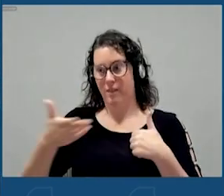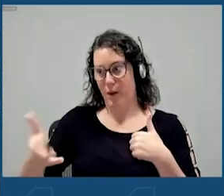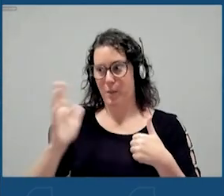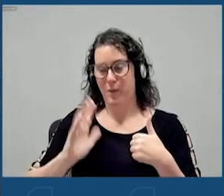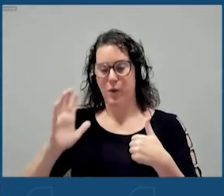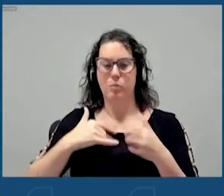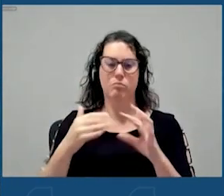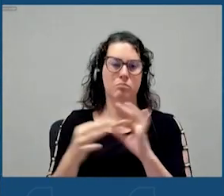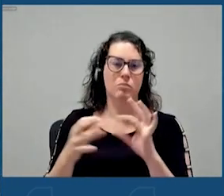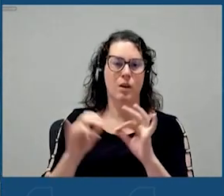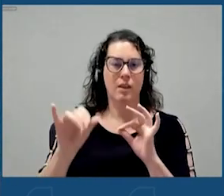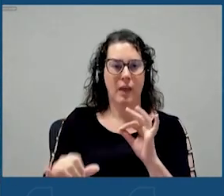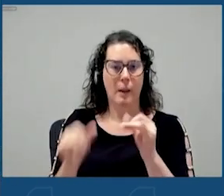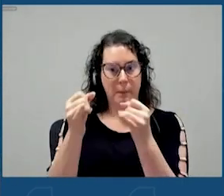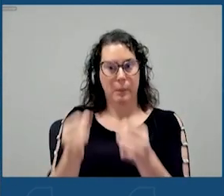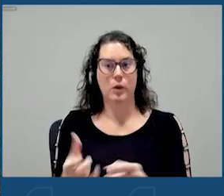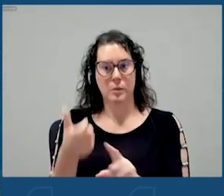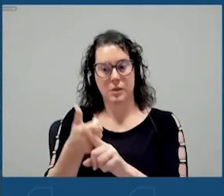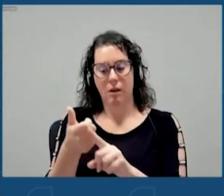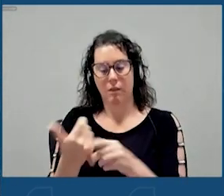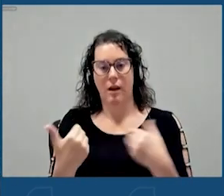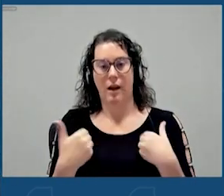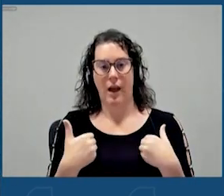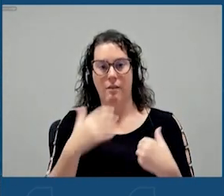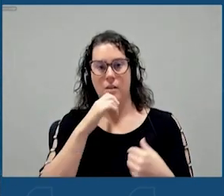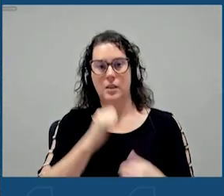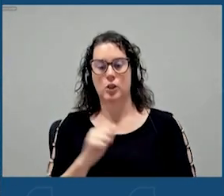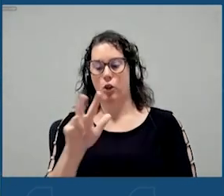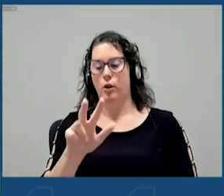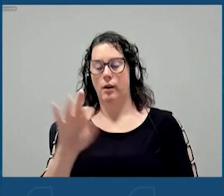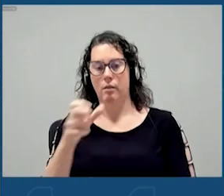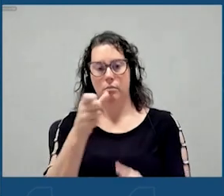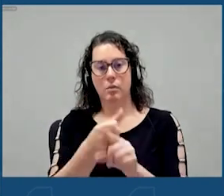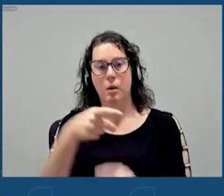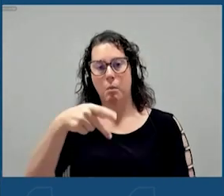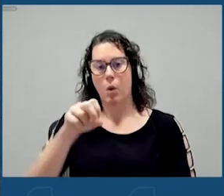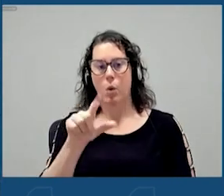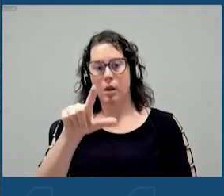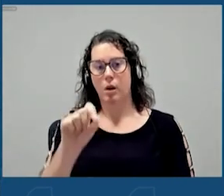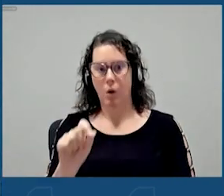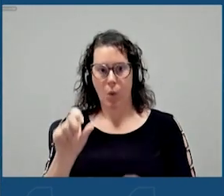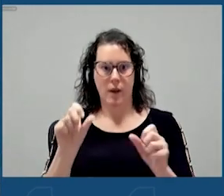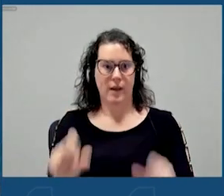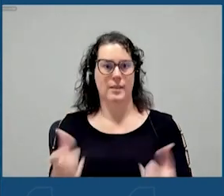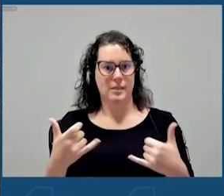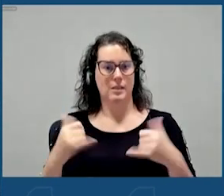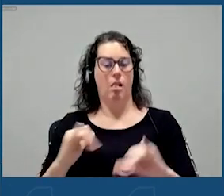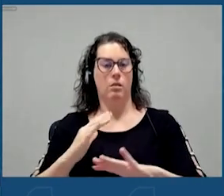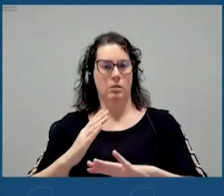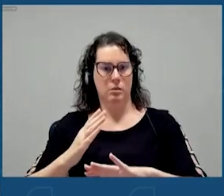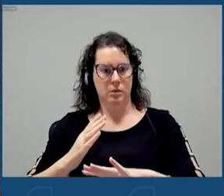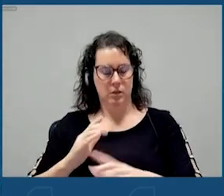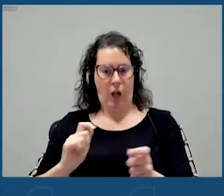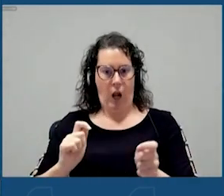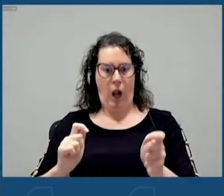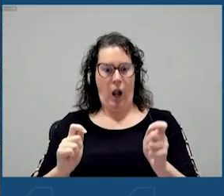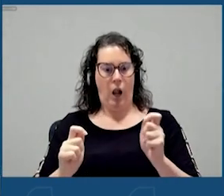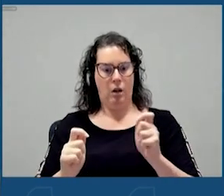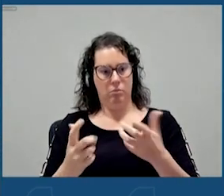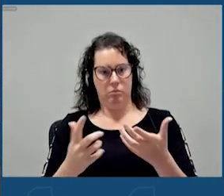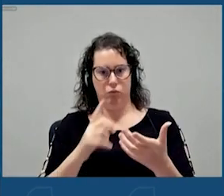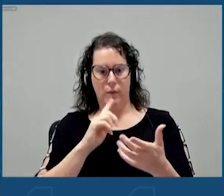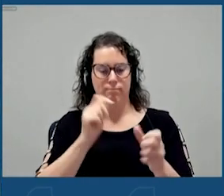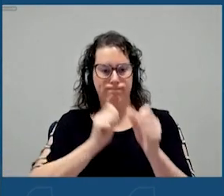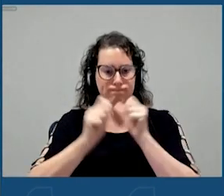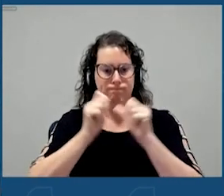an individual who had polio at age 39 was able to overcome tremendous adversity, become a great governor, and ultimately